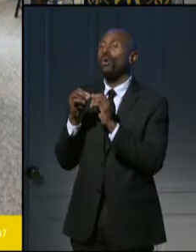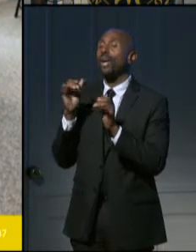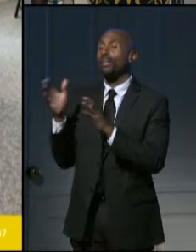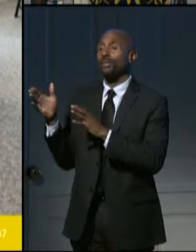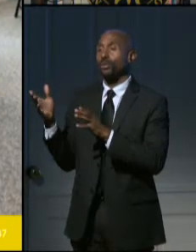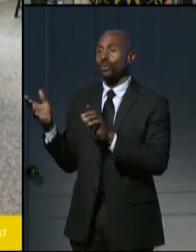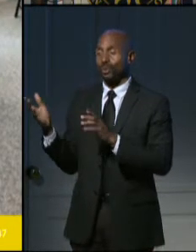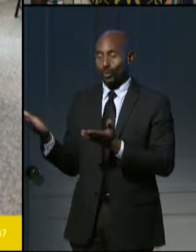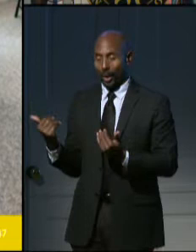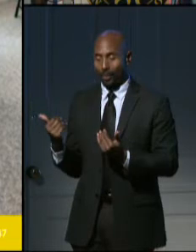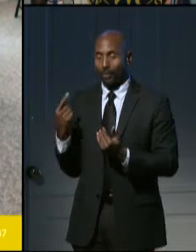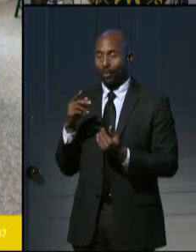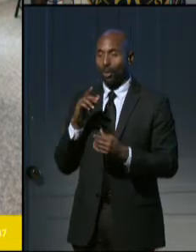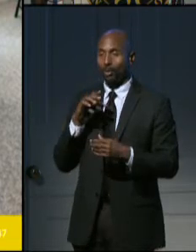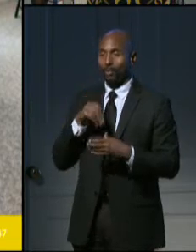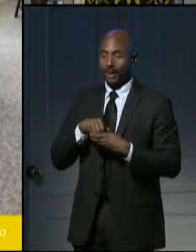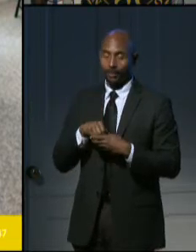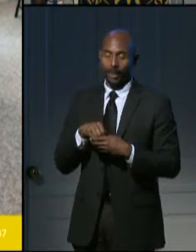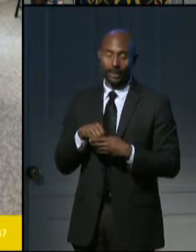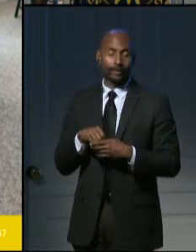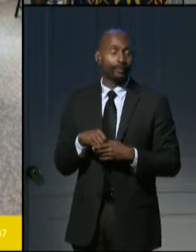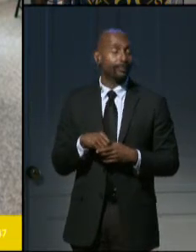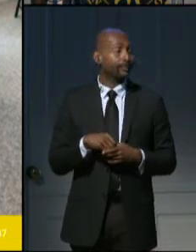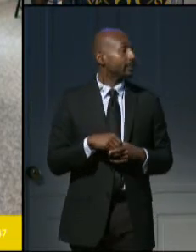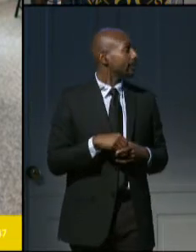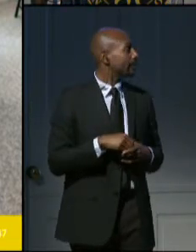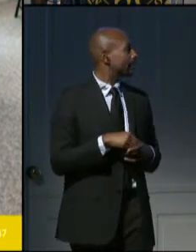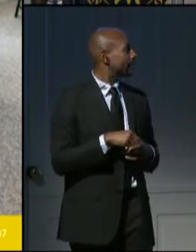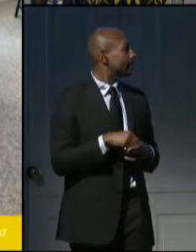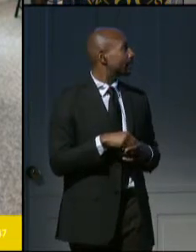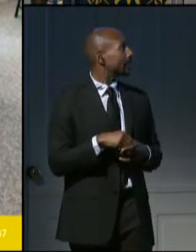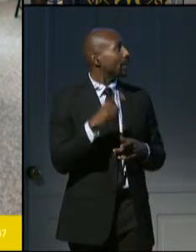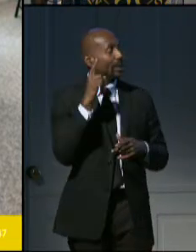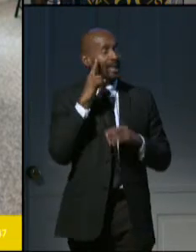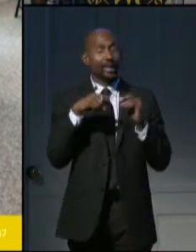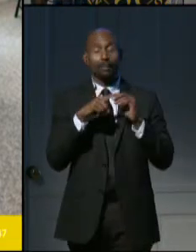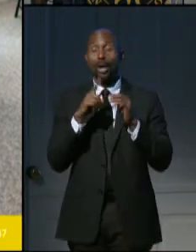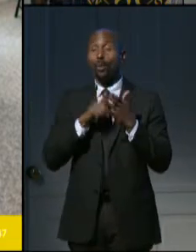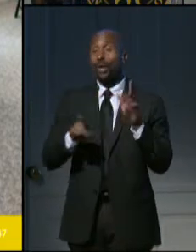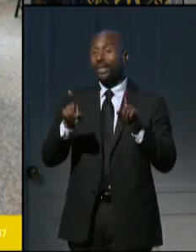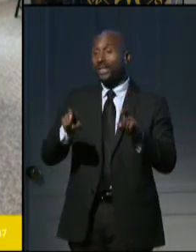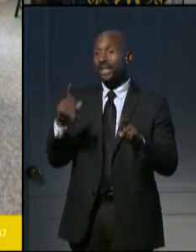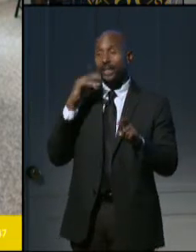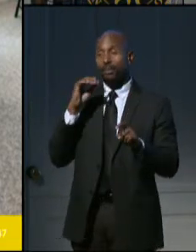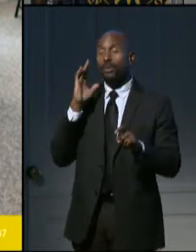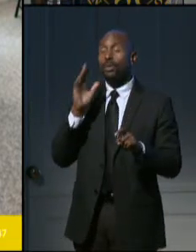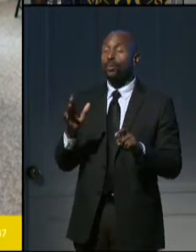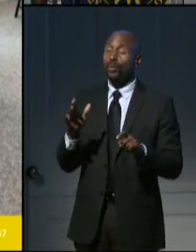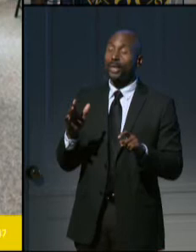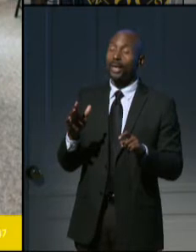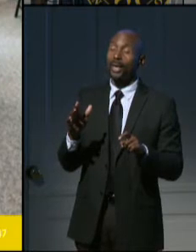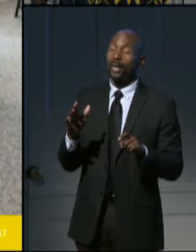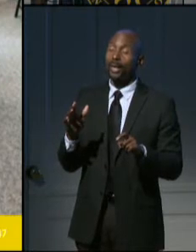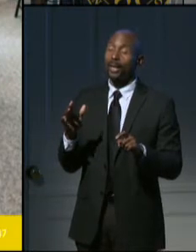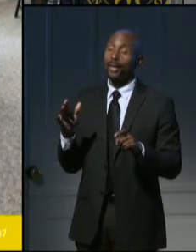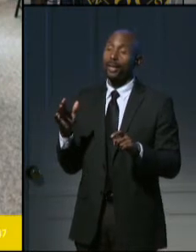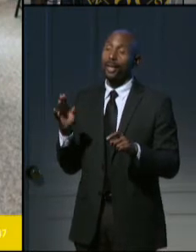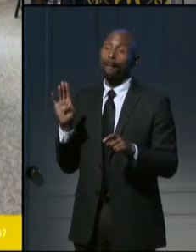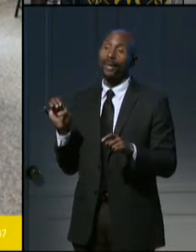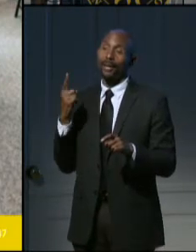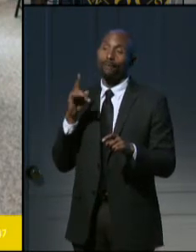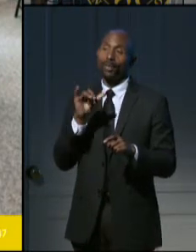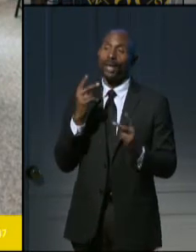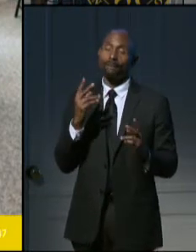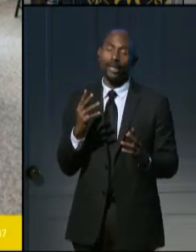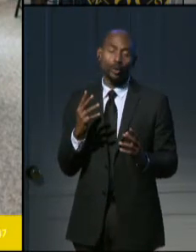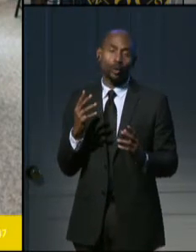Thinking about what this testing experience is actually going to be for the visitor. So it could be, thinking about how to